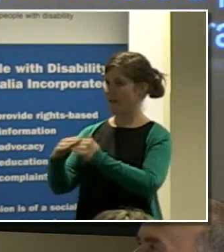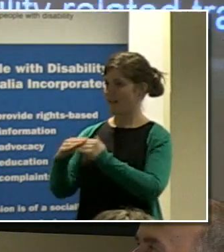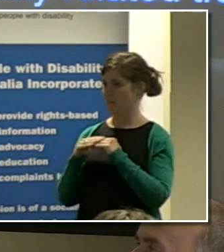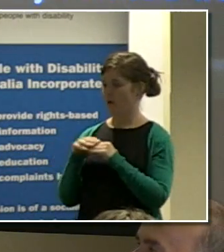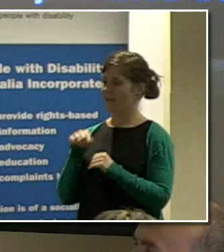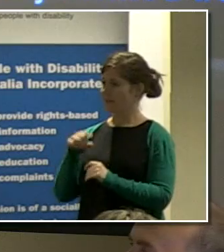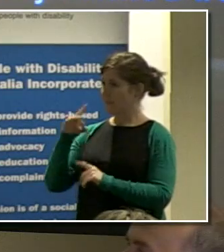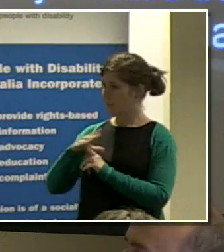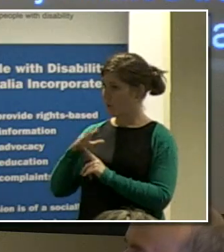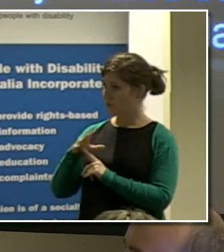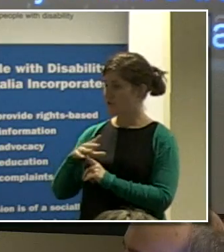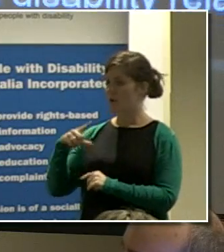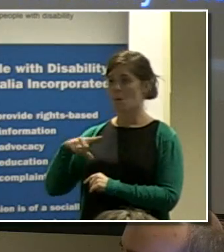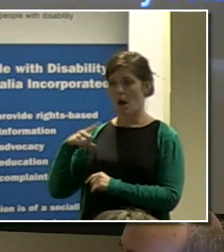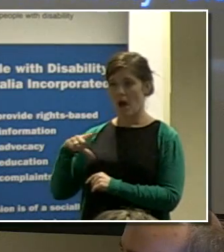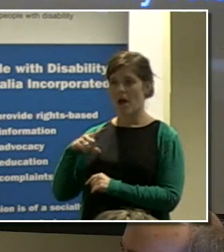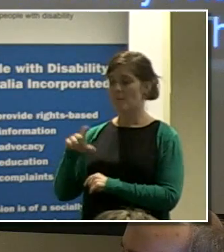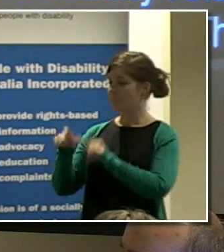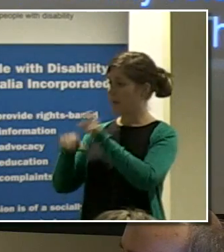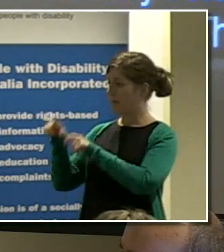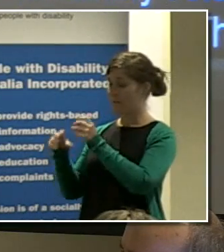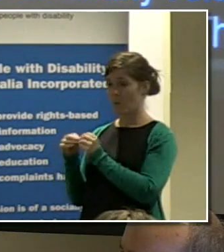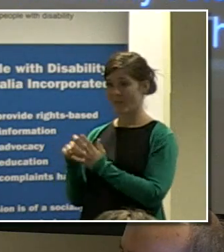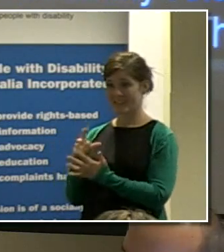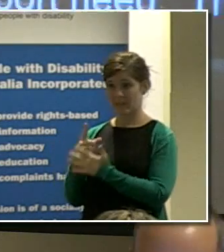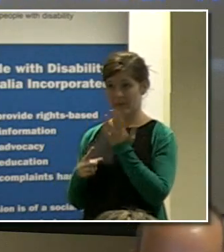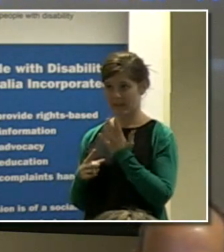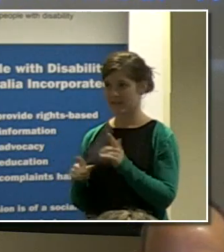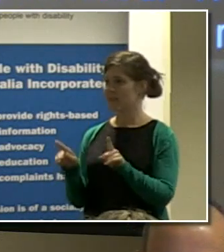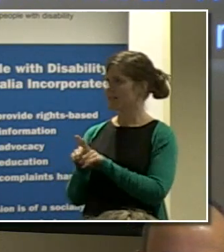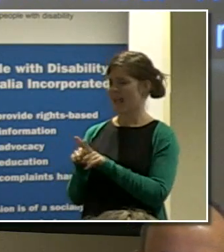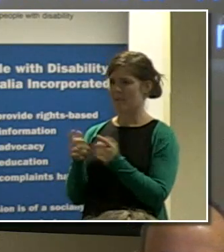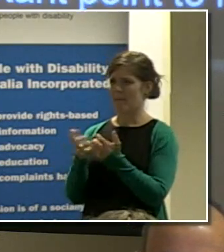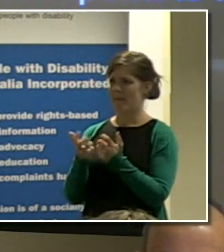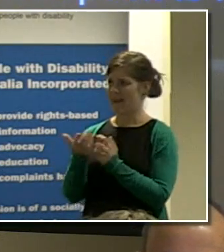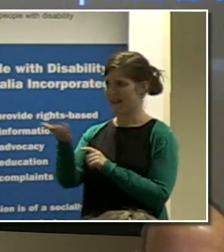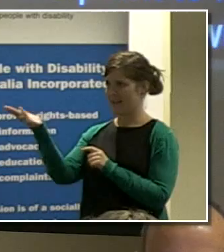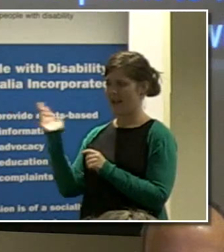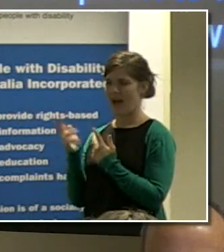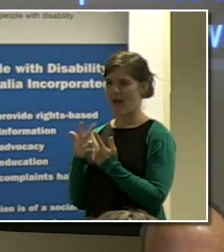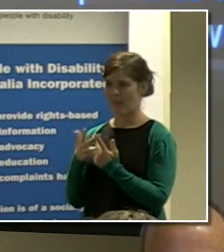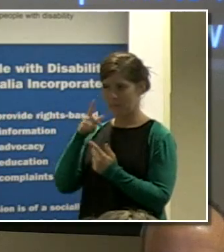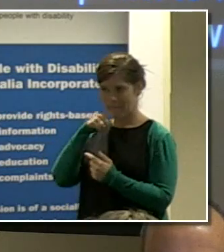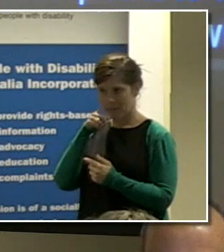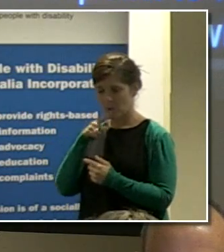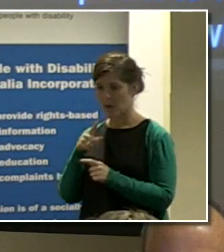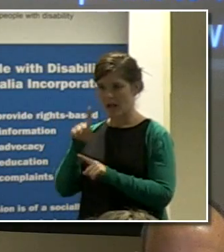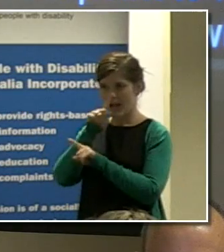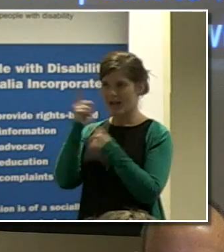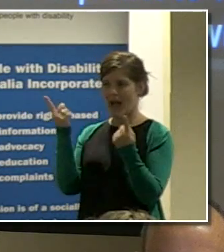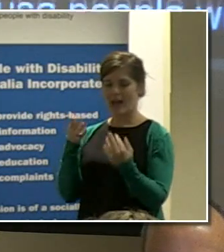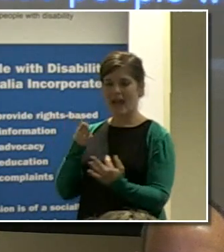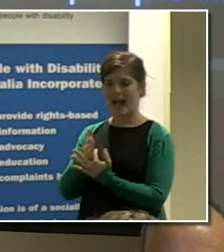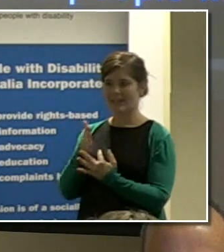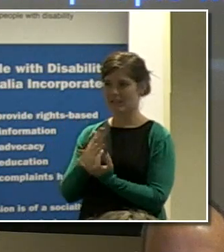important point to make, because people with disabilities, as for many other citizens, will not be able to access